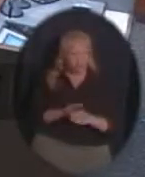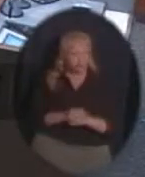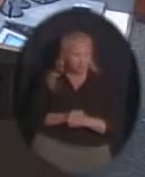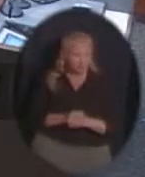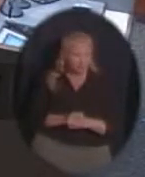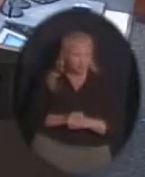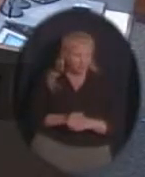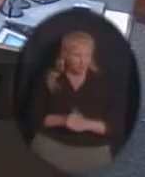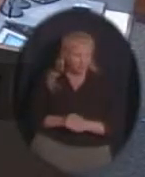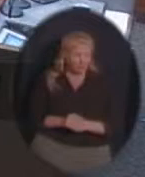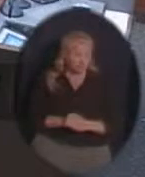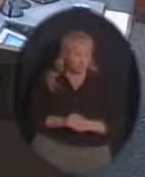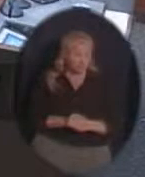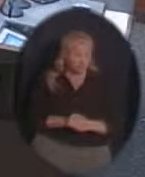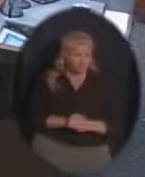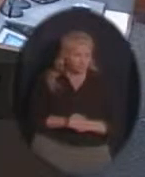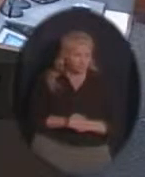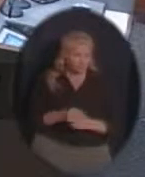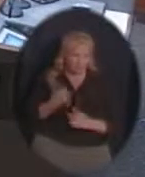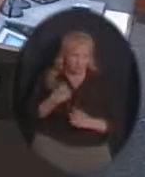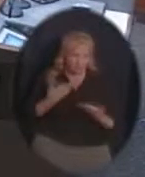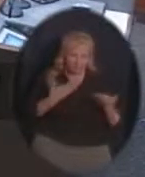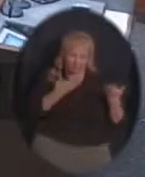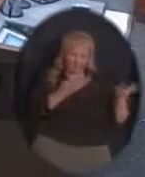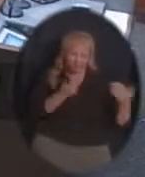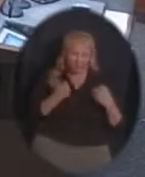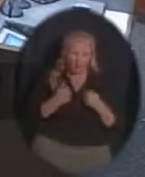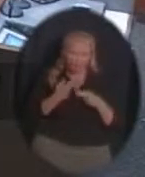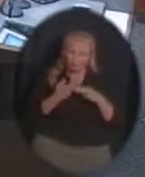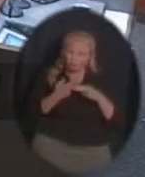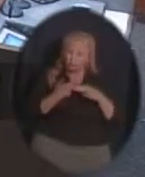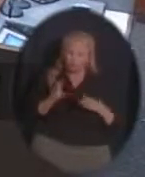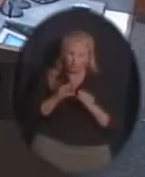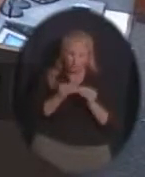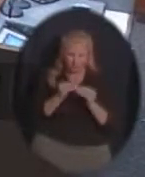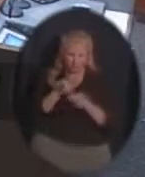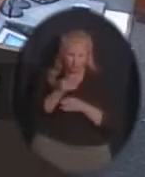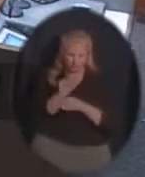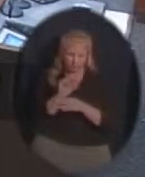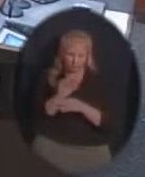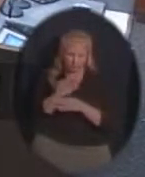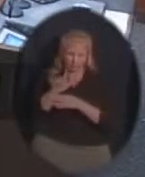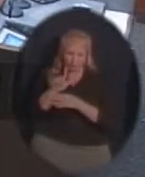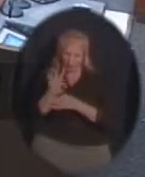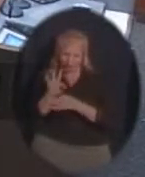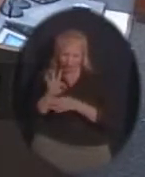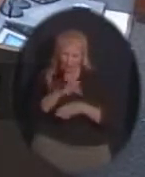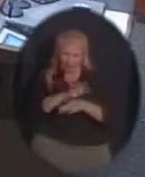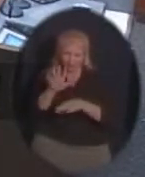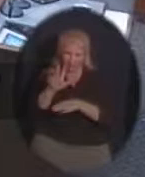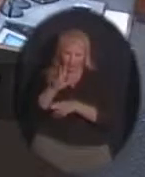send this money back. So it's suggested that we have a brief meeting on June 29th at 5:30.